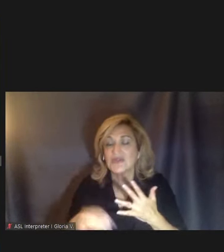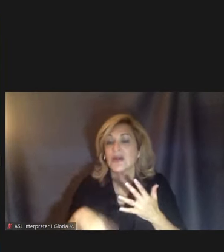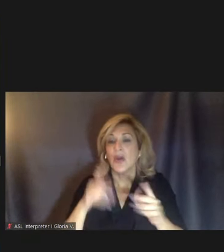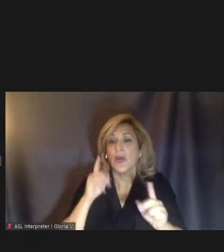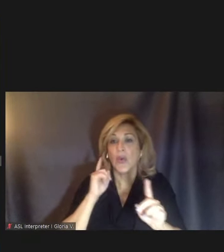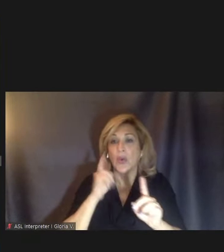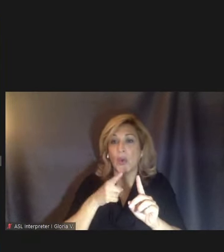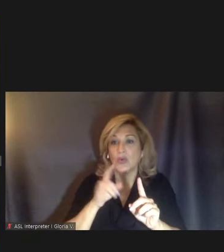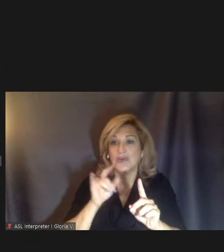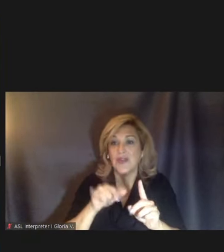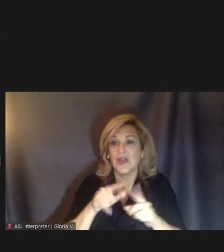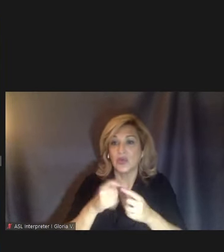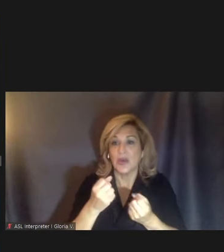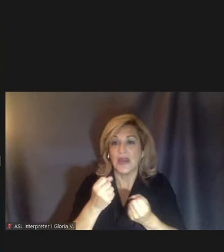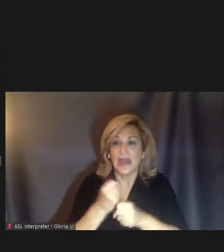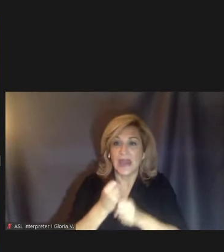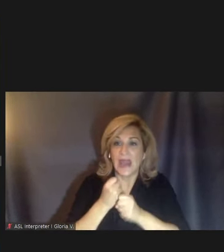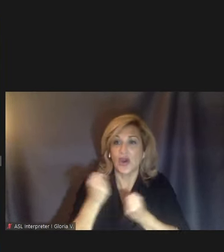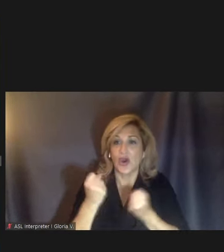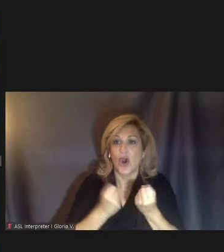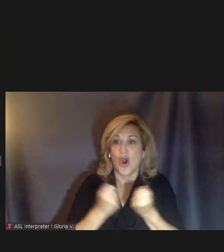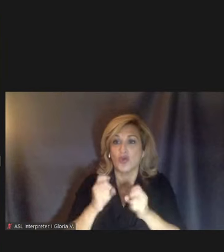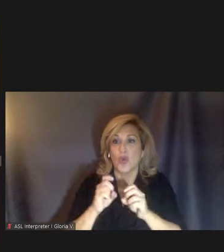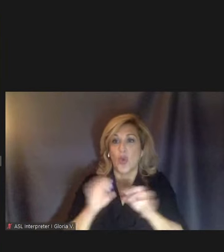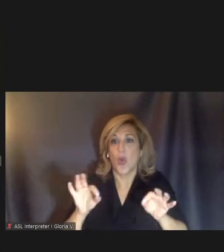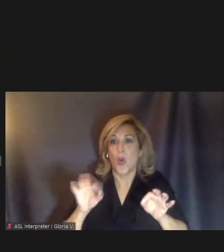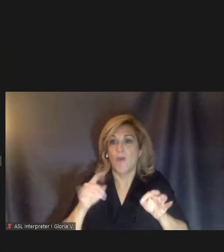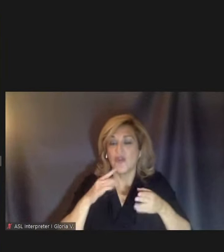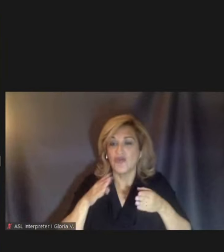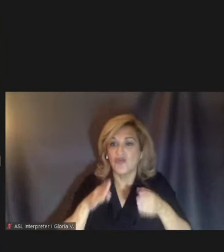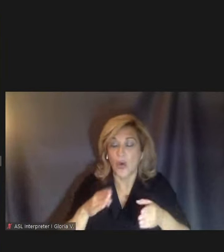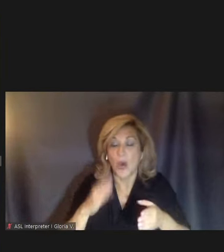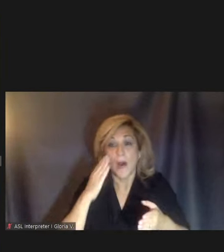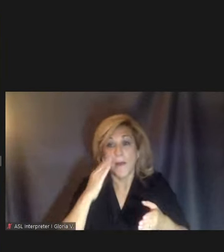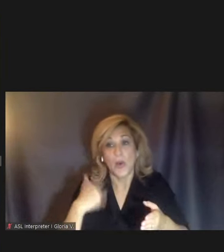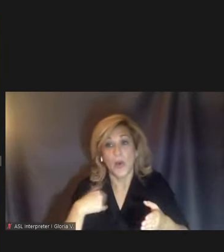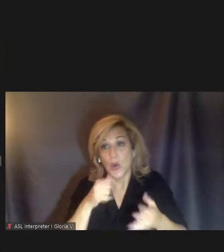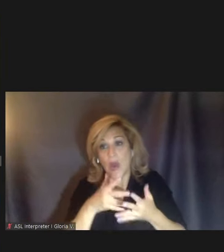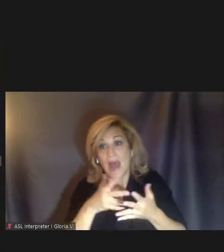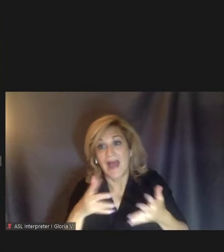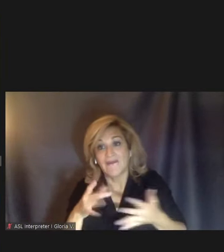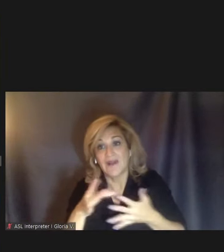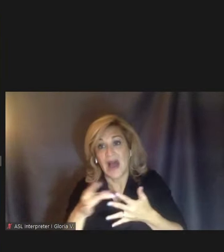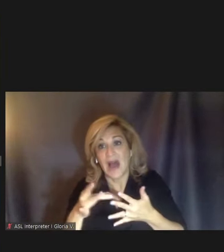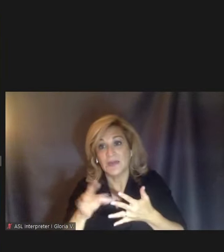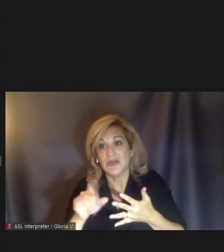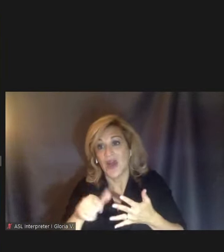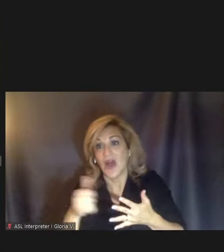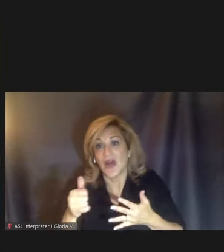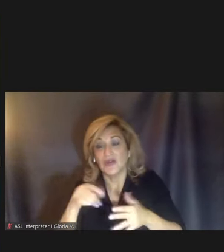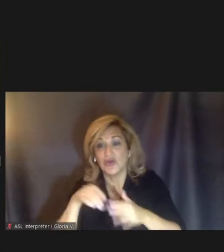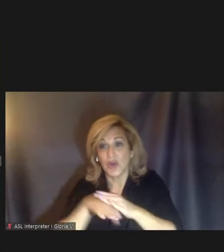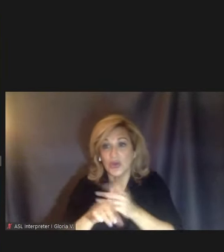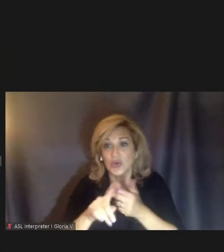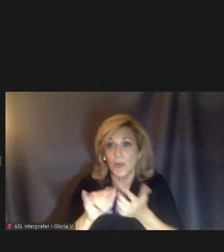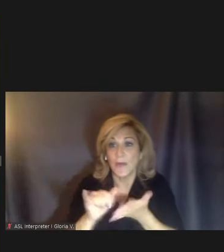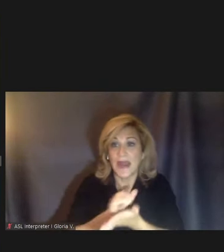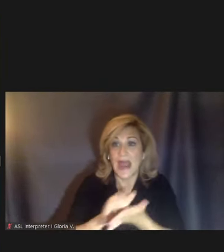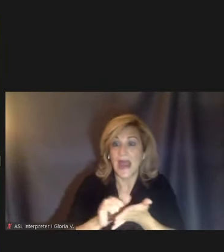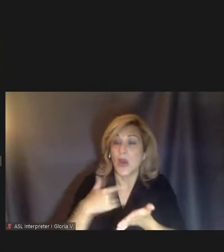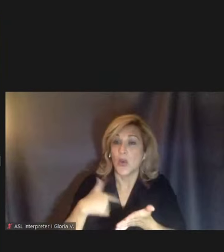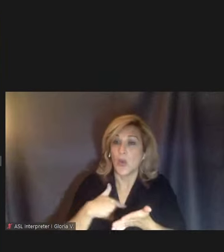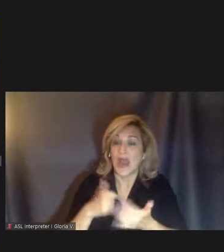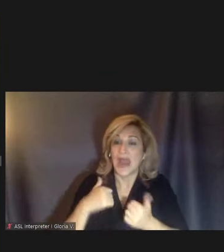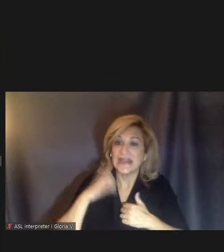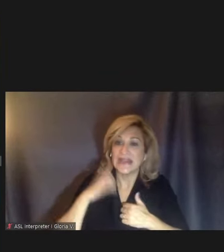this is to get cars off the road. And because of the fact that we don't have a lot of transit options, especially to get into Manhattan, we have express buses,